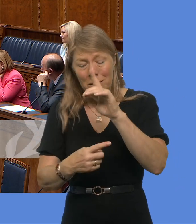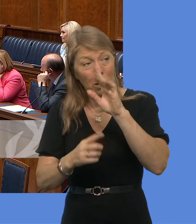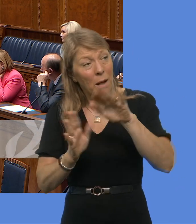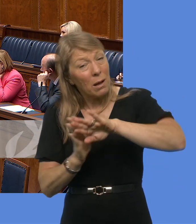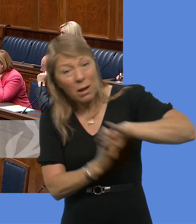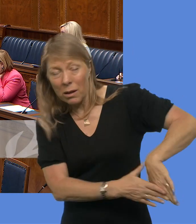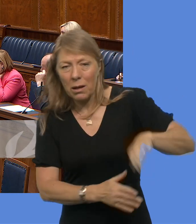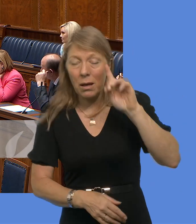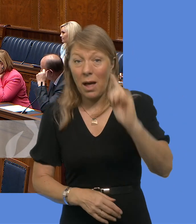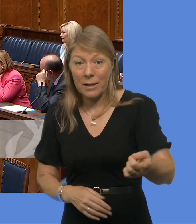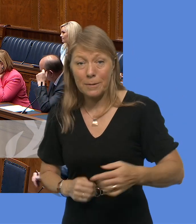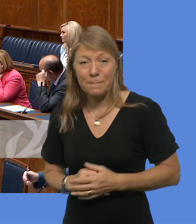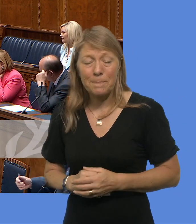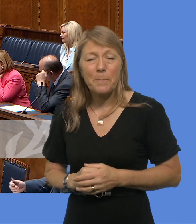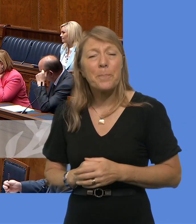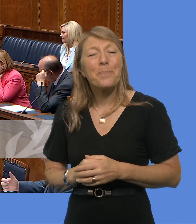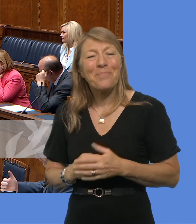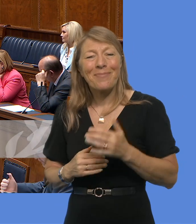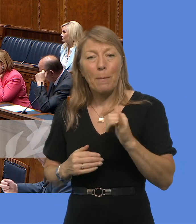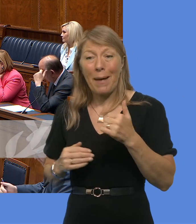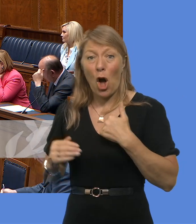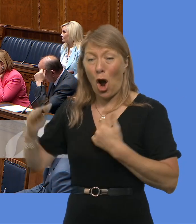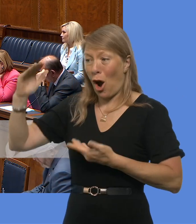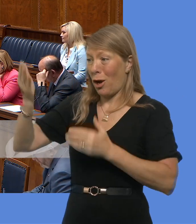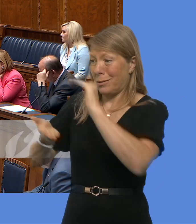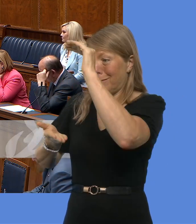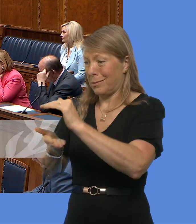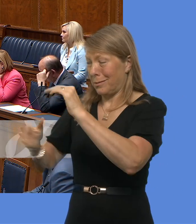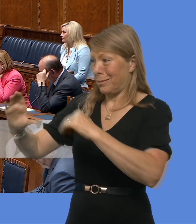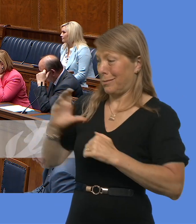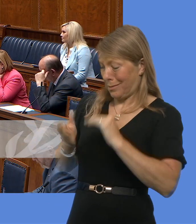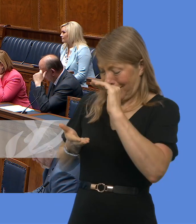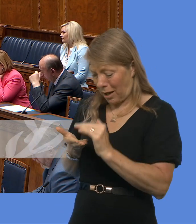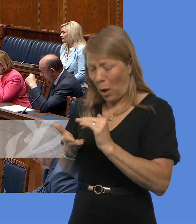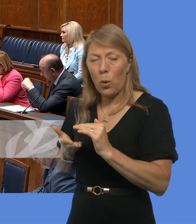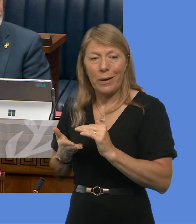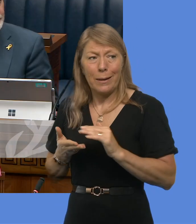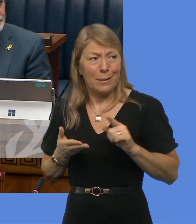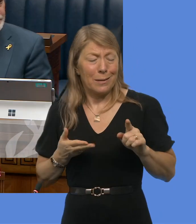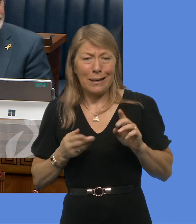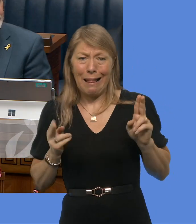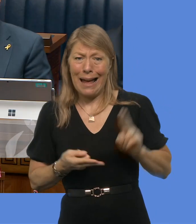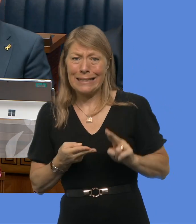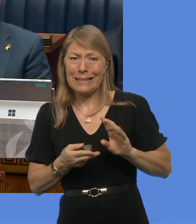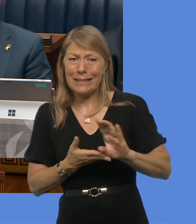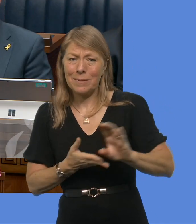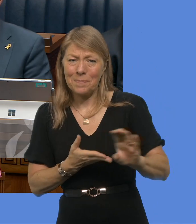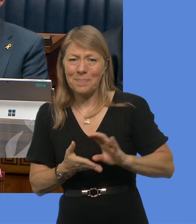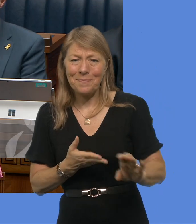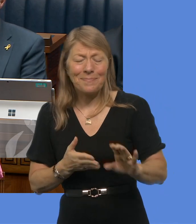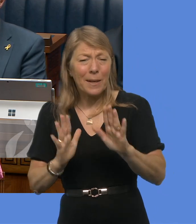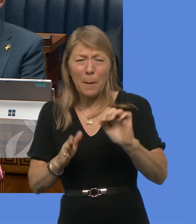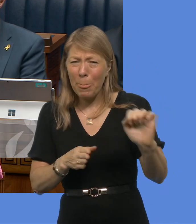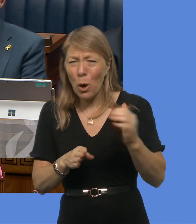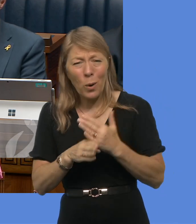the first to be hit hard in terms of those reductions, not recognising the incredible value of their work. That does need to change. They need